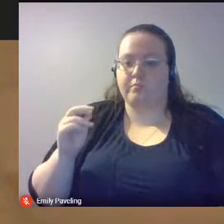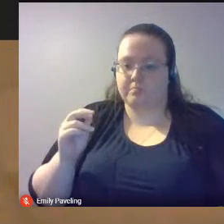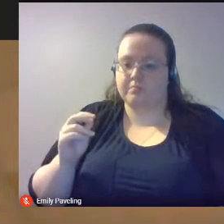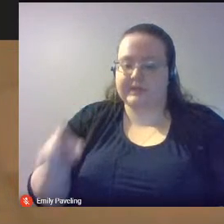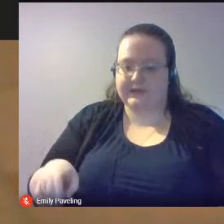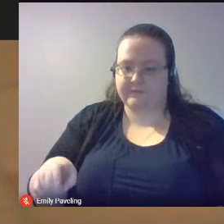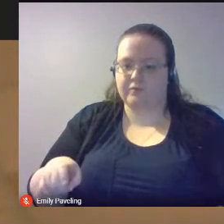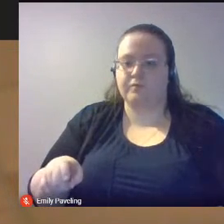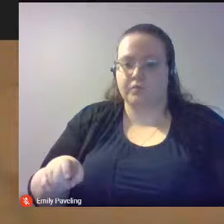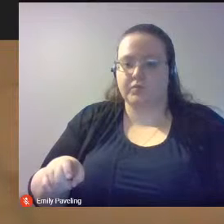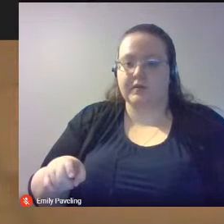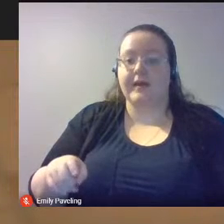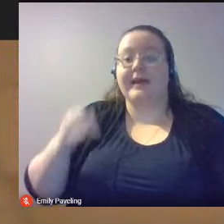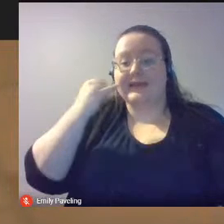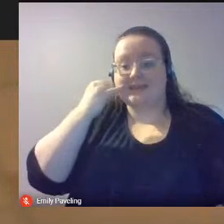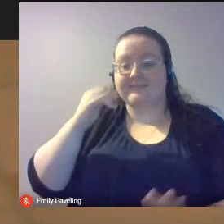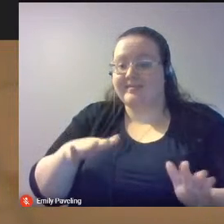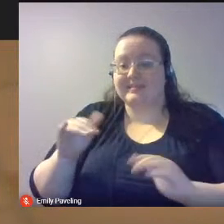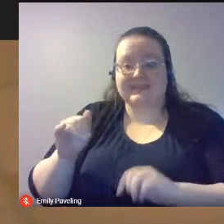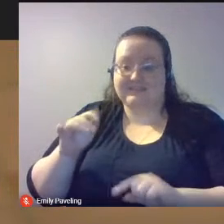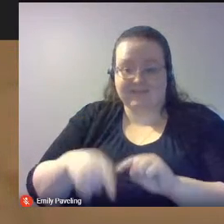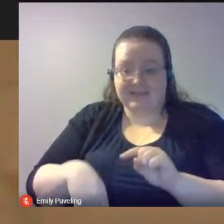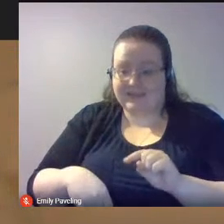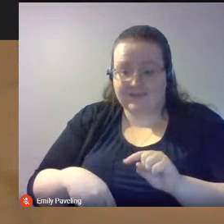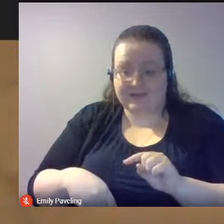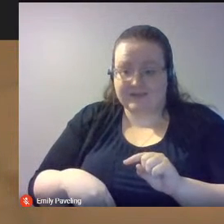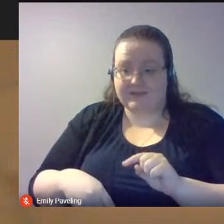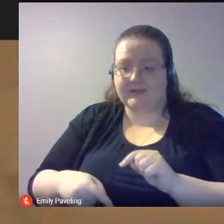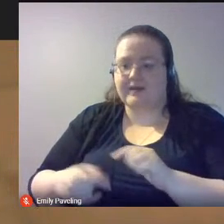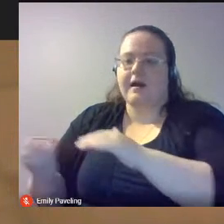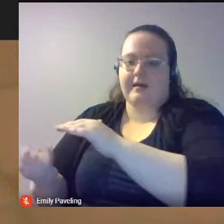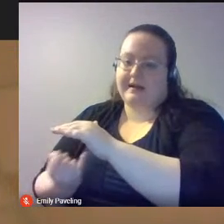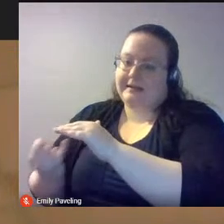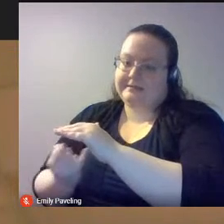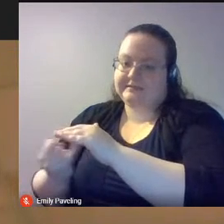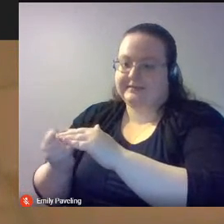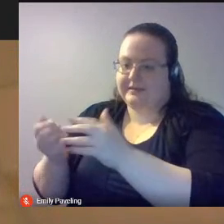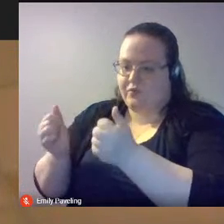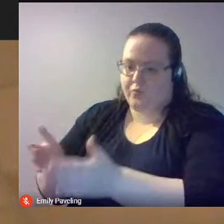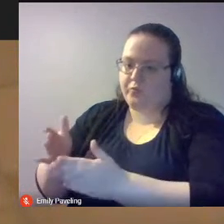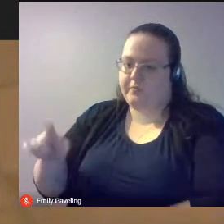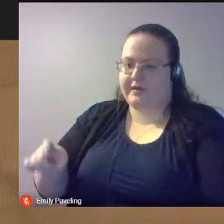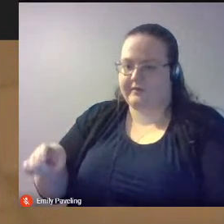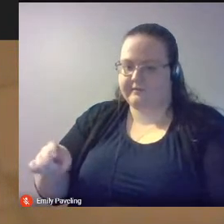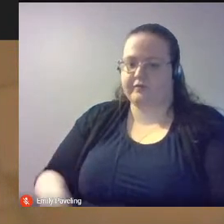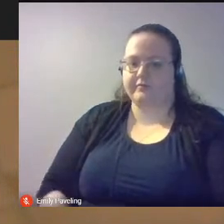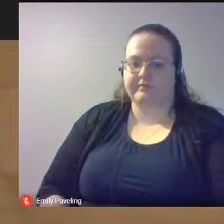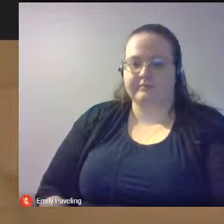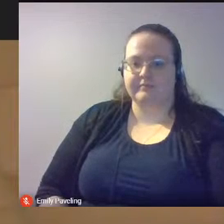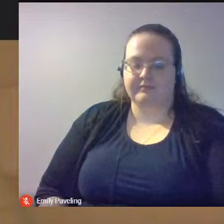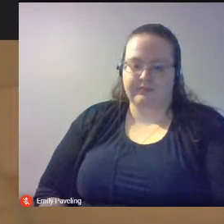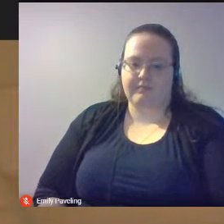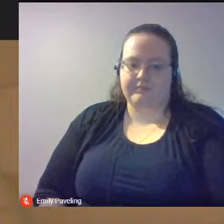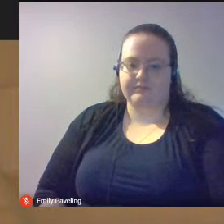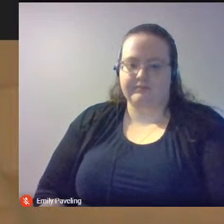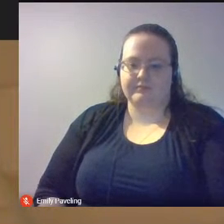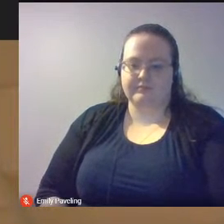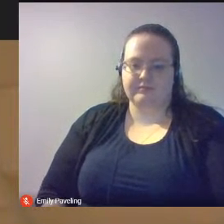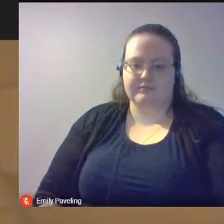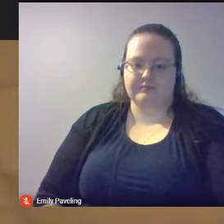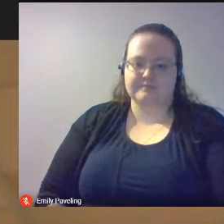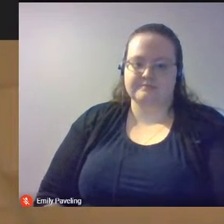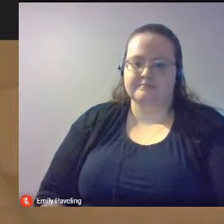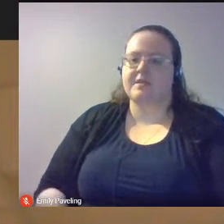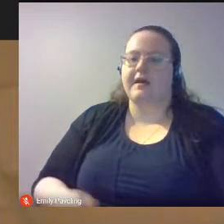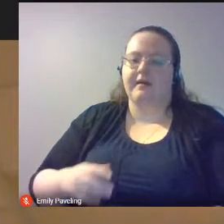space until their departure. Any staff or essential visitors with signs or symptoms of COVID-19 should also avoid using